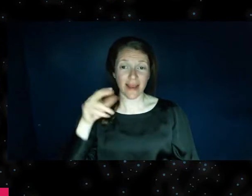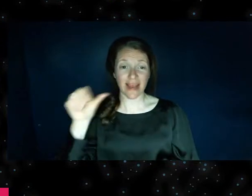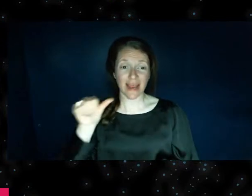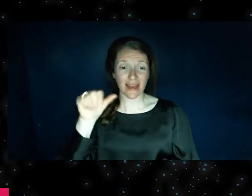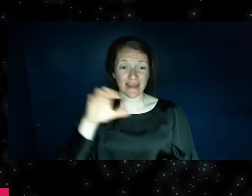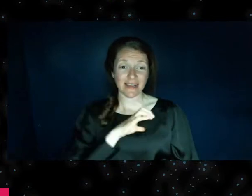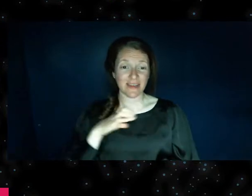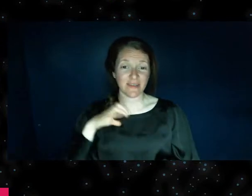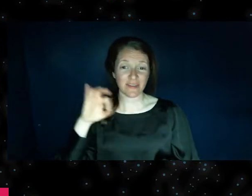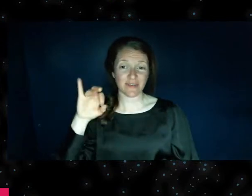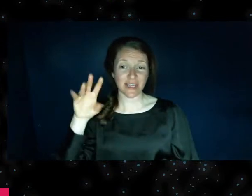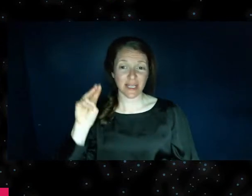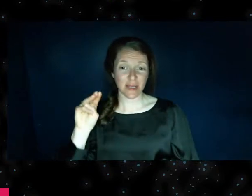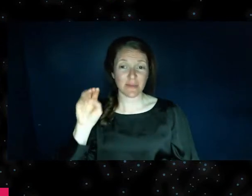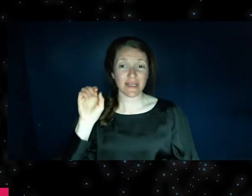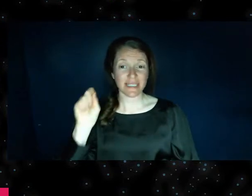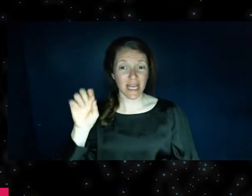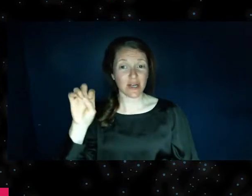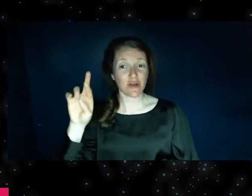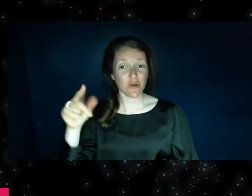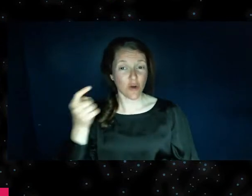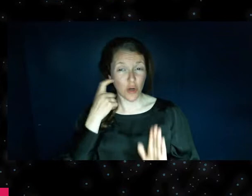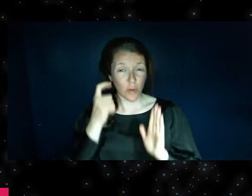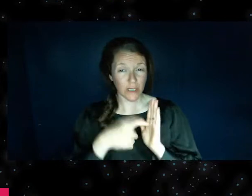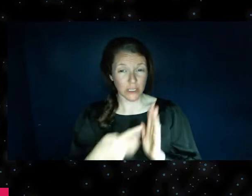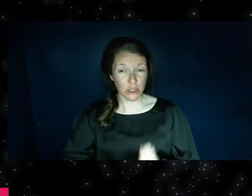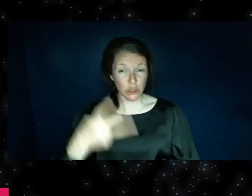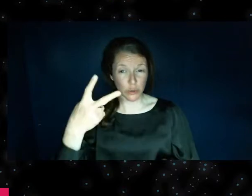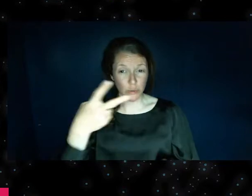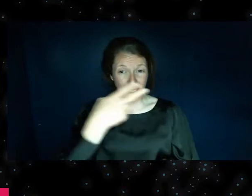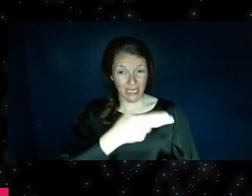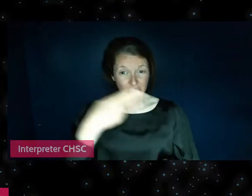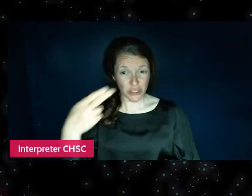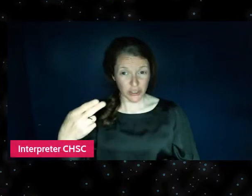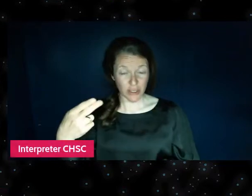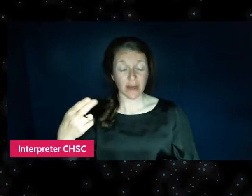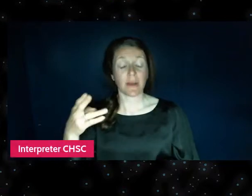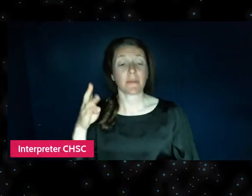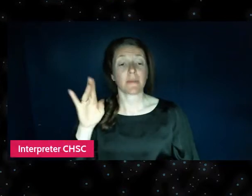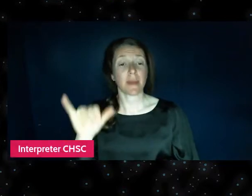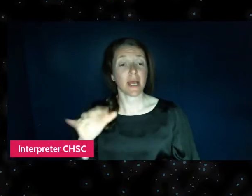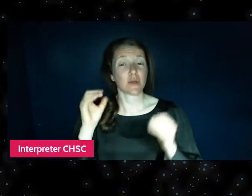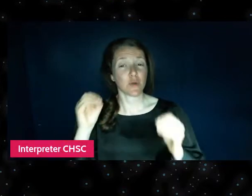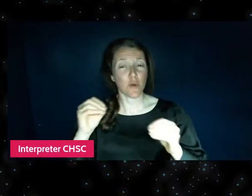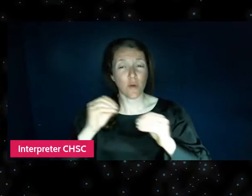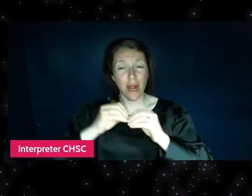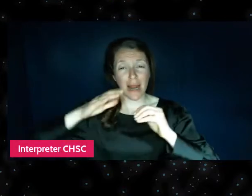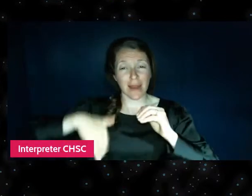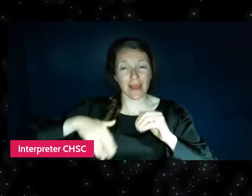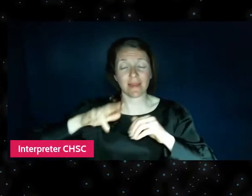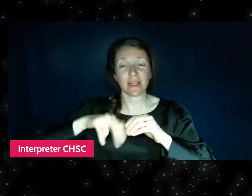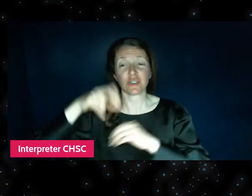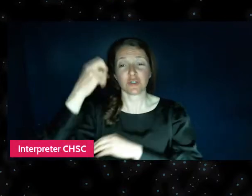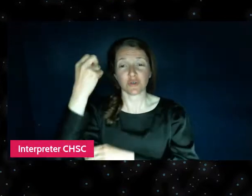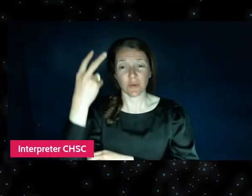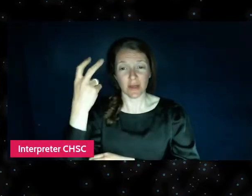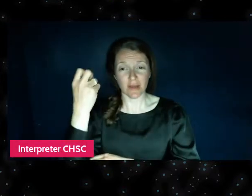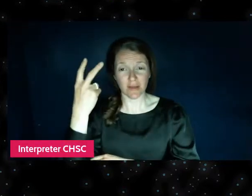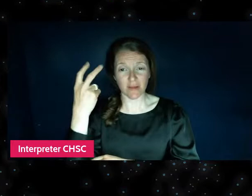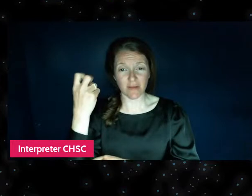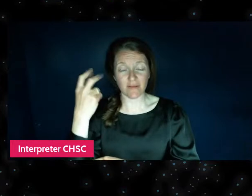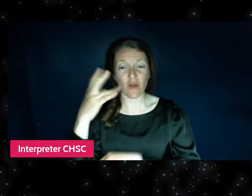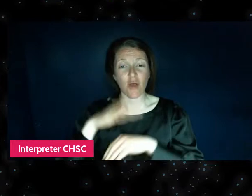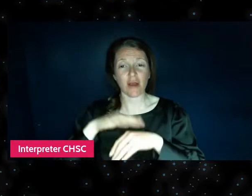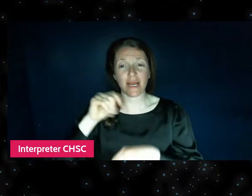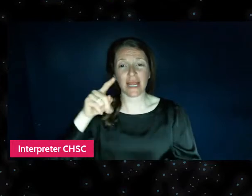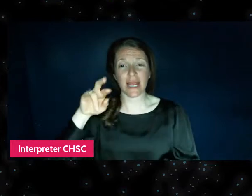Hannah@clevelandfilm.org. And you see Hannah has two H's there, by no later than 12 noon Eastern time on April 18th, with their team name